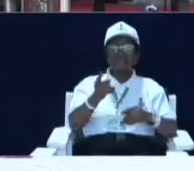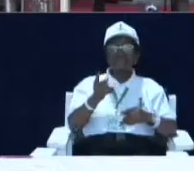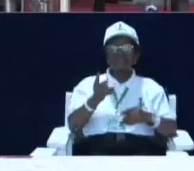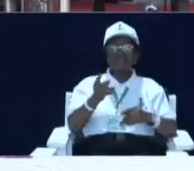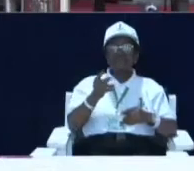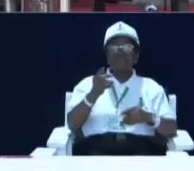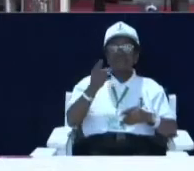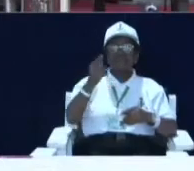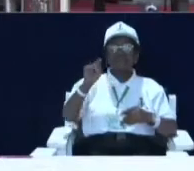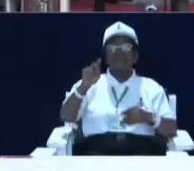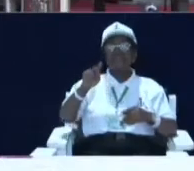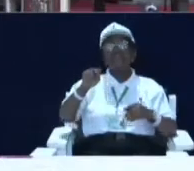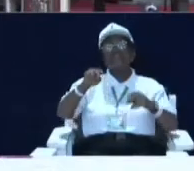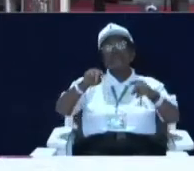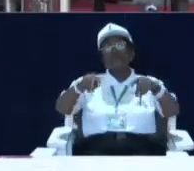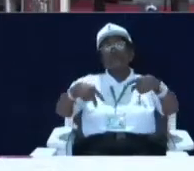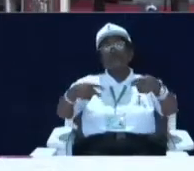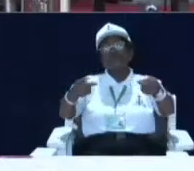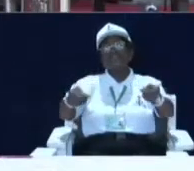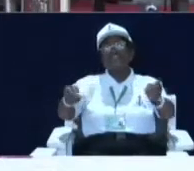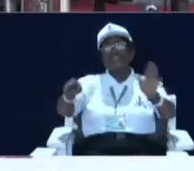the provision,